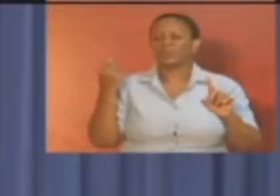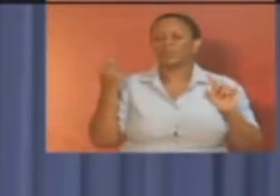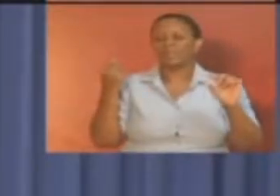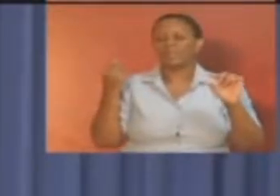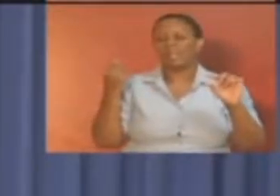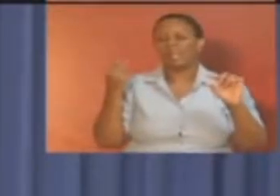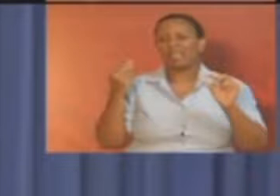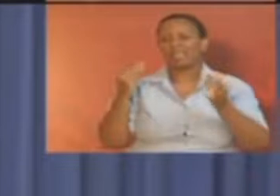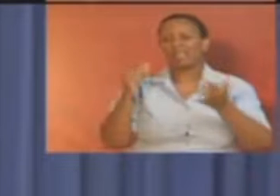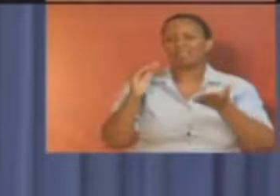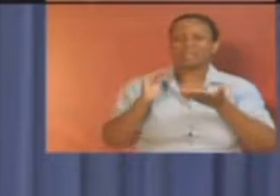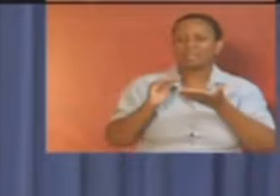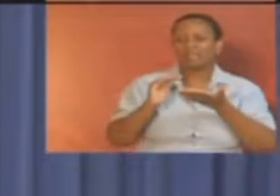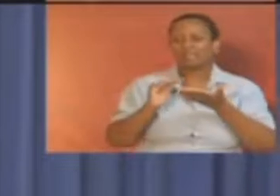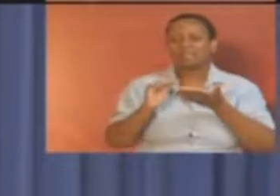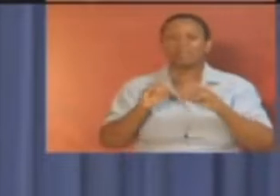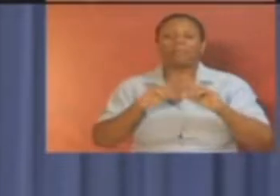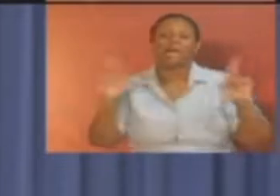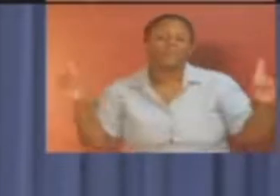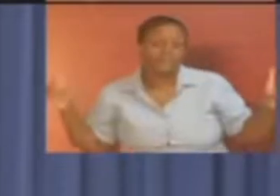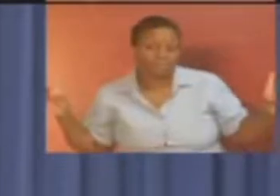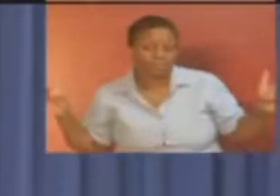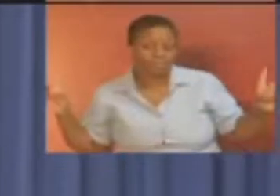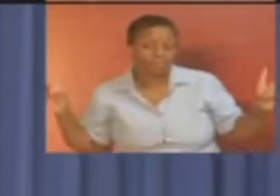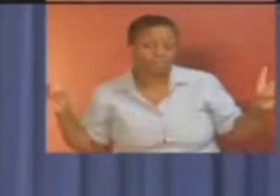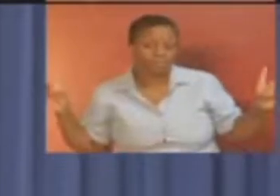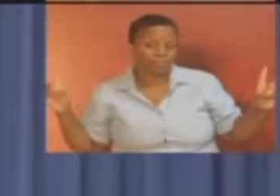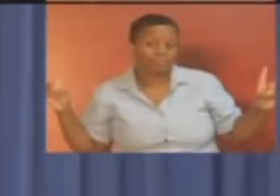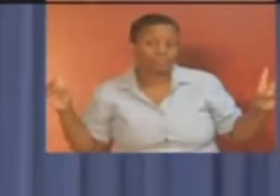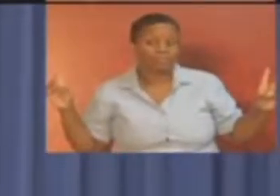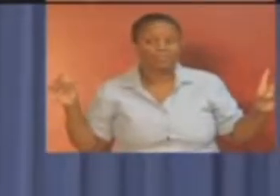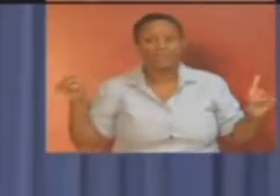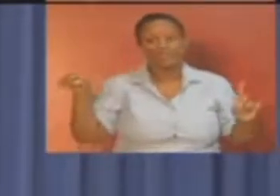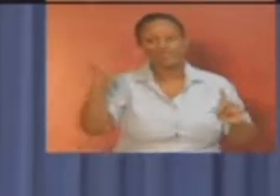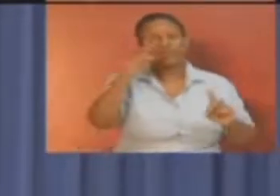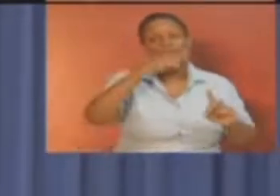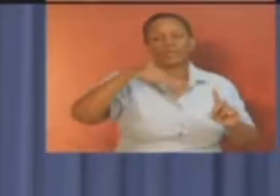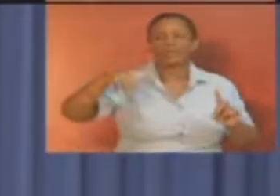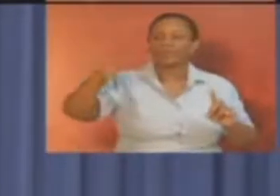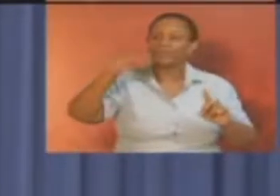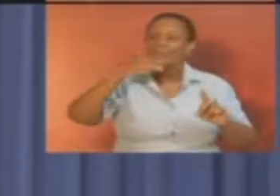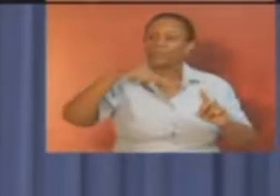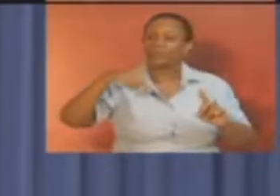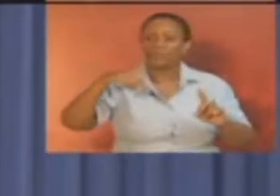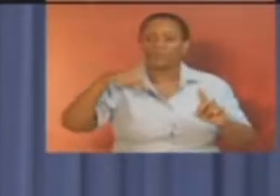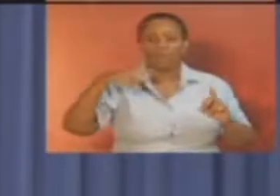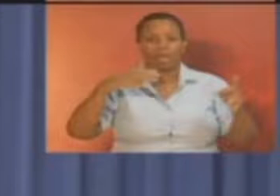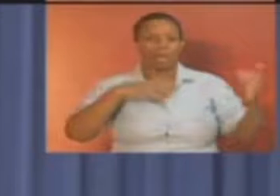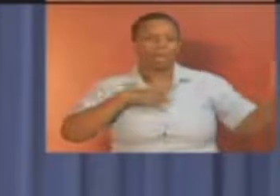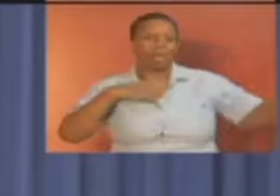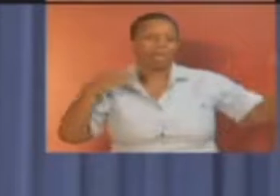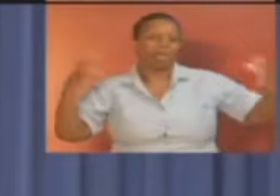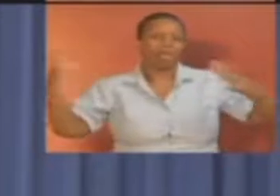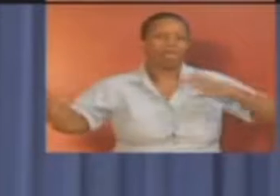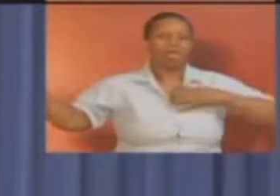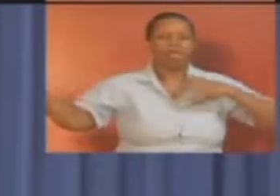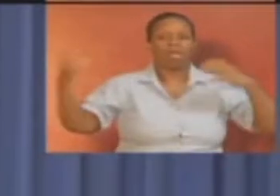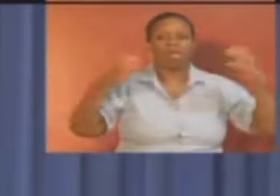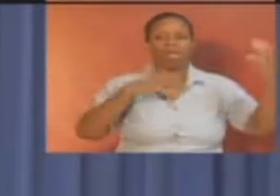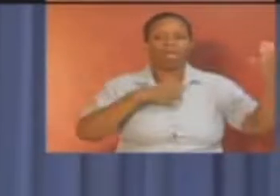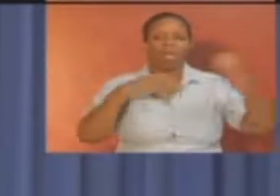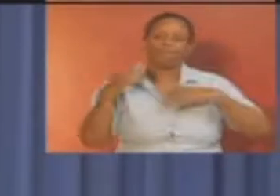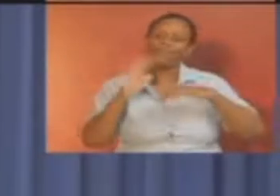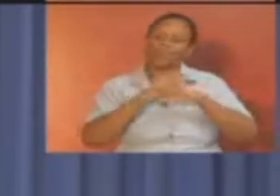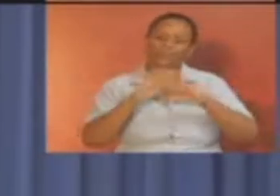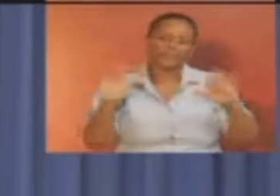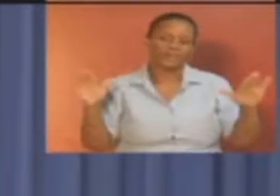keep destitution from being part of the portion of the persons who are directly affected. And I want to say to her,